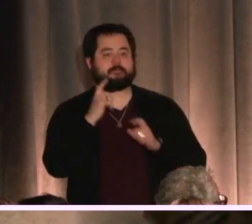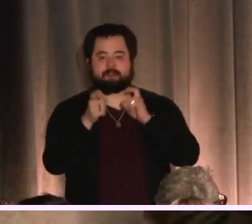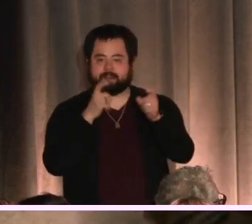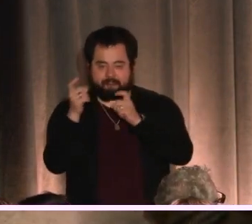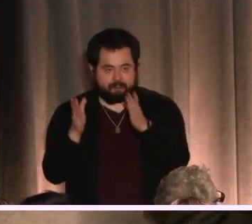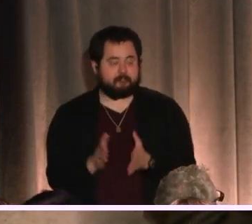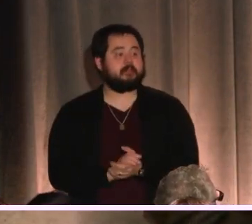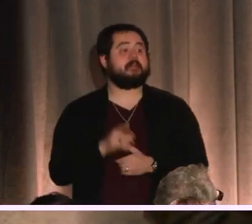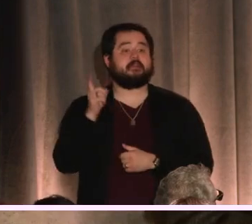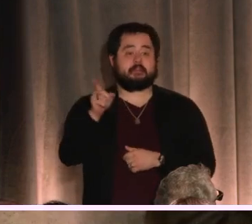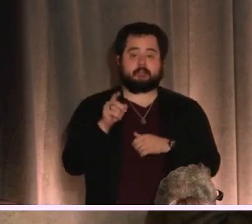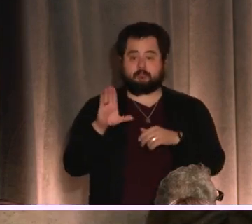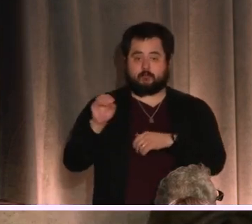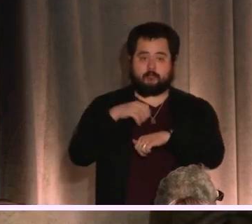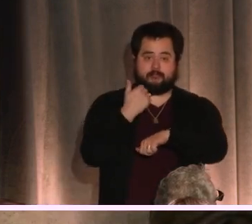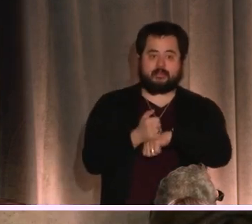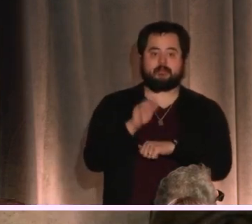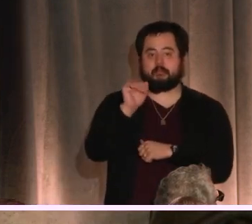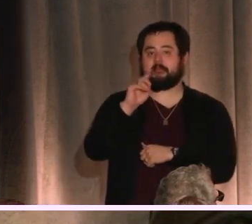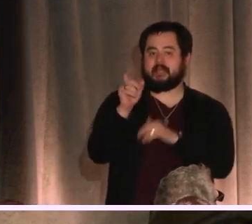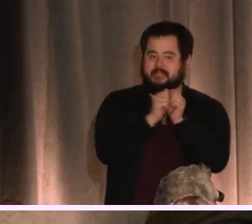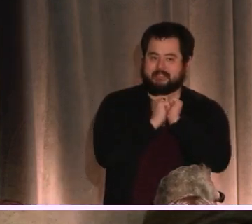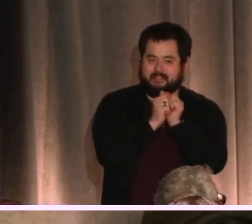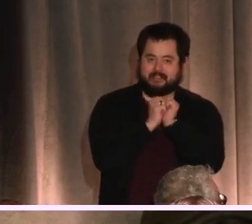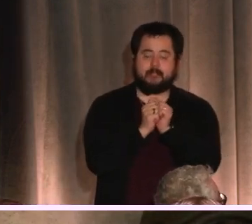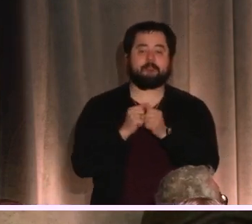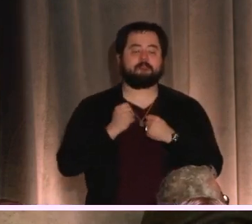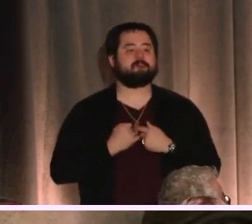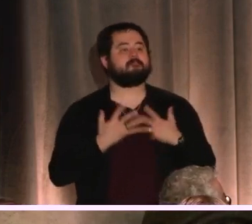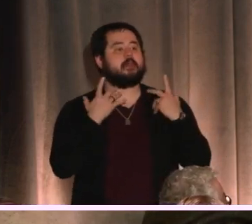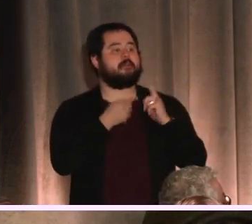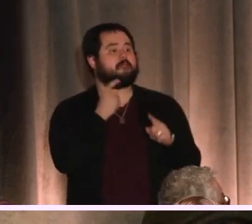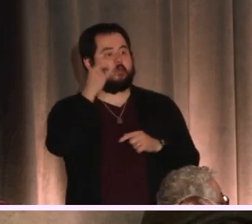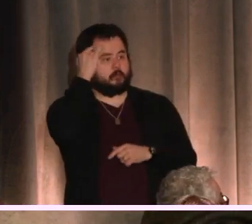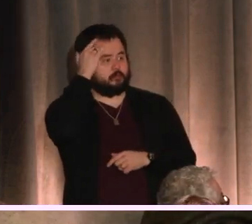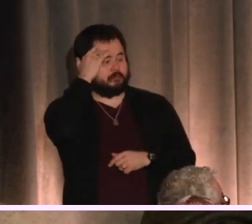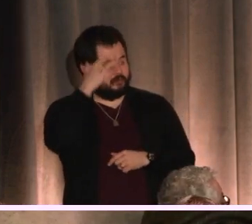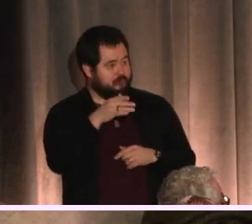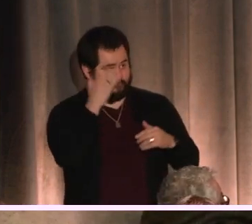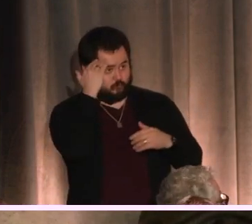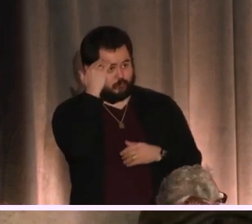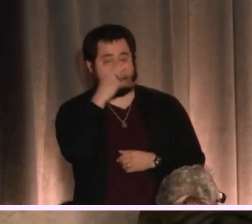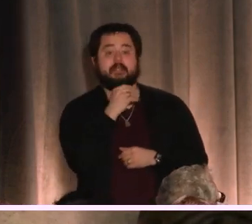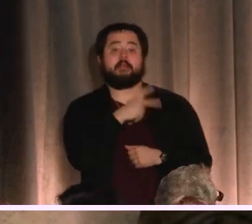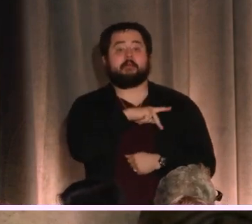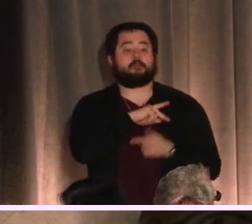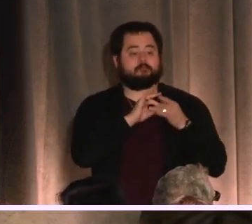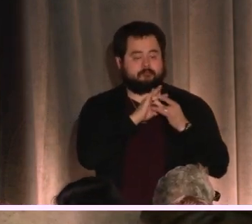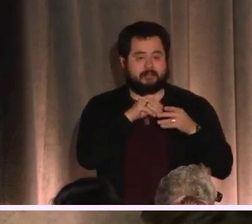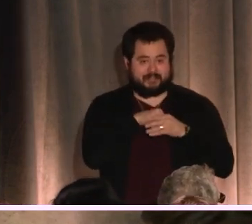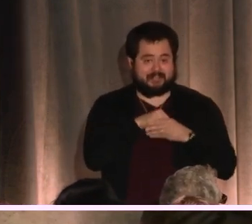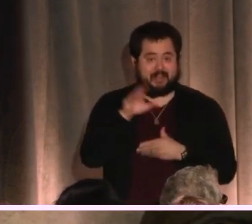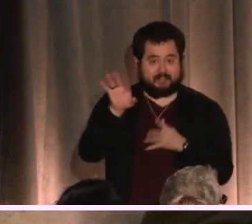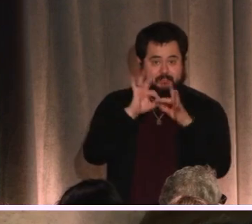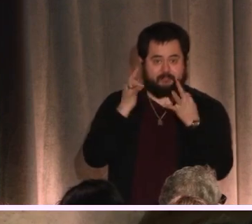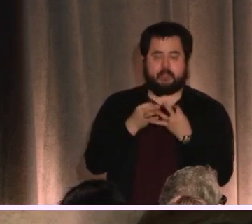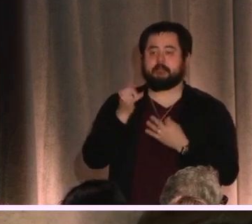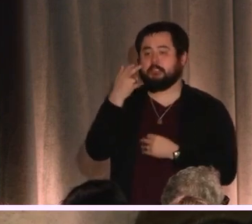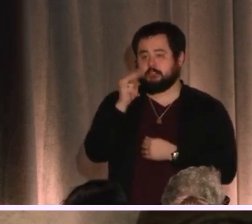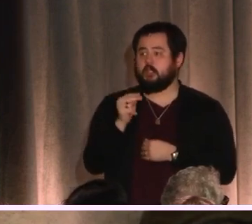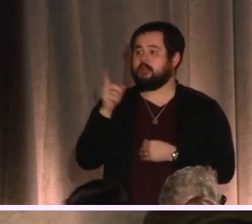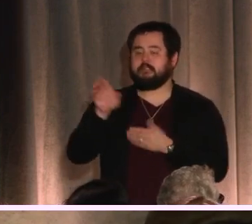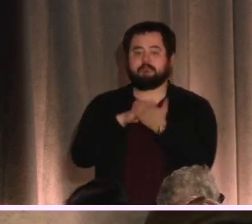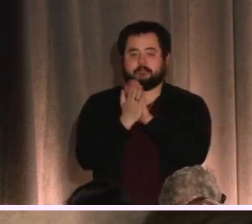Together. Inspired by his passion for autism awareness and personal connections within his family, John has become a beacon for the